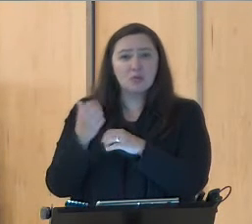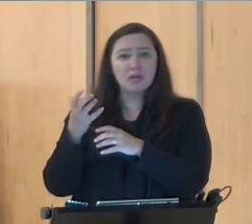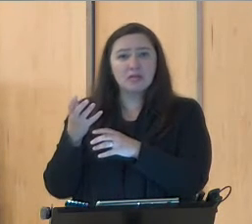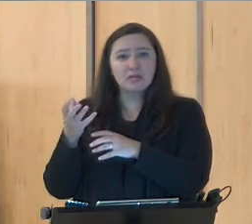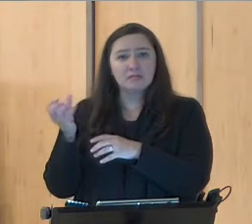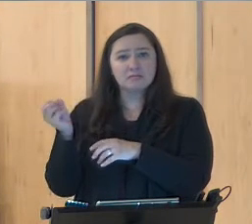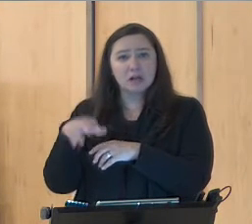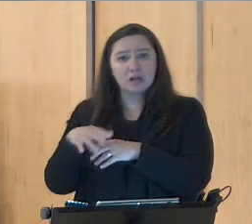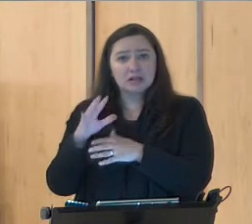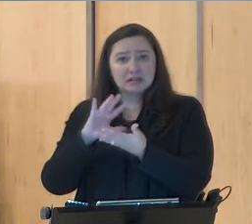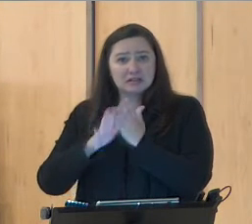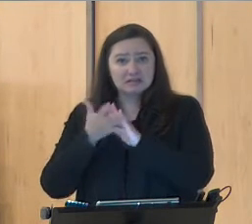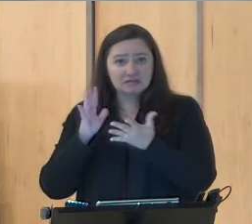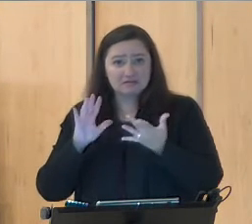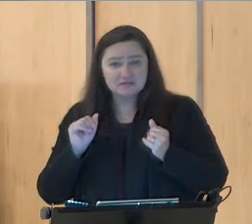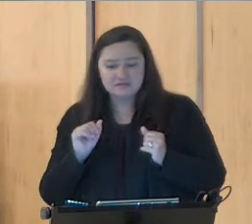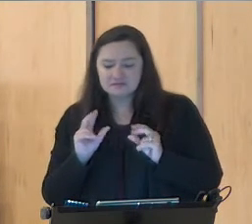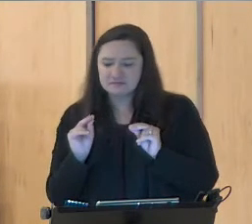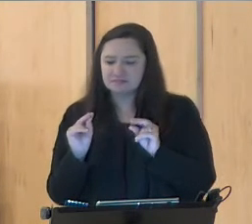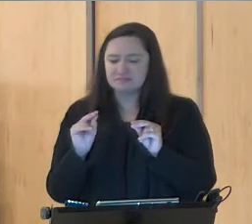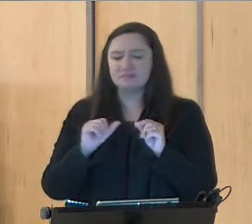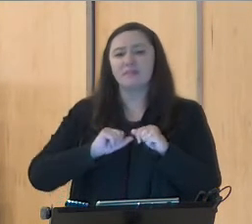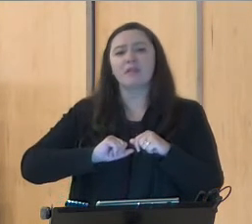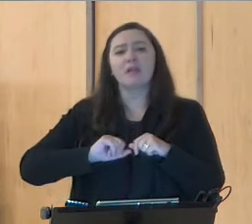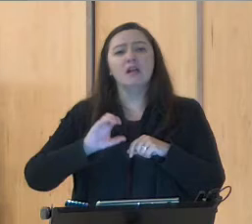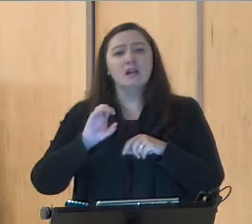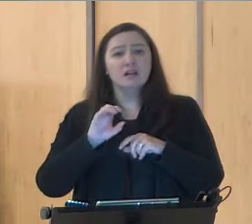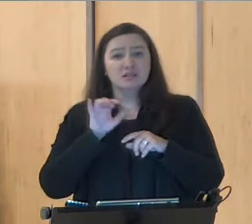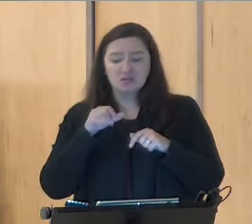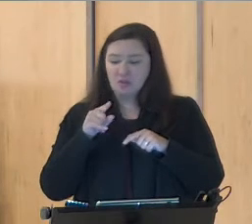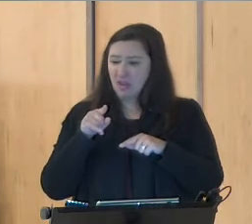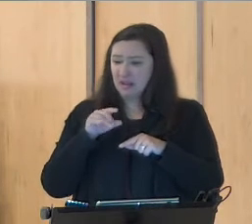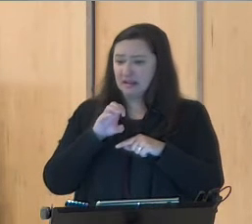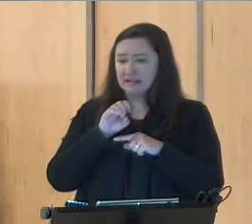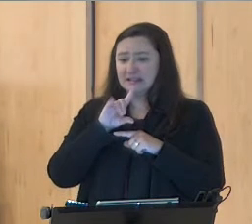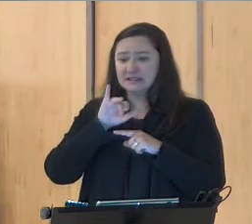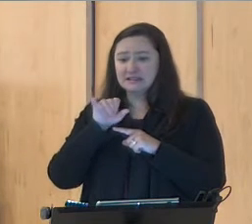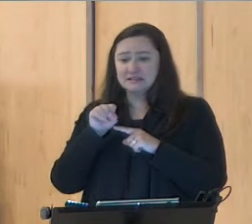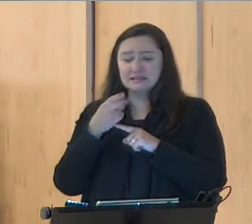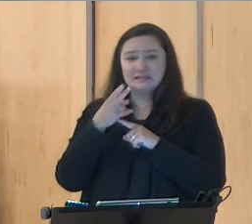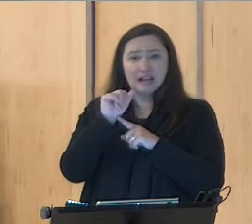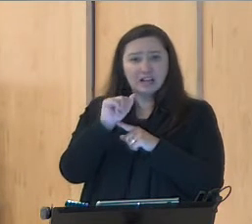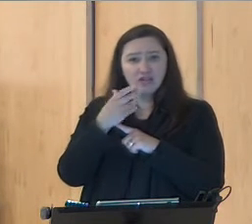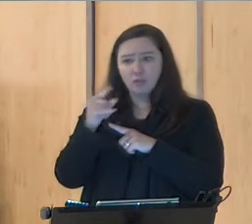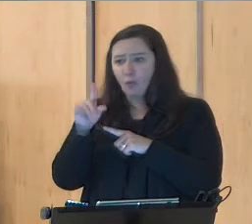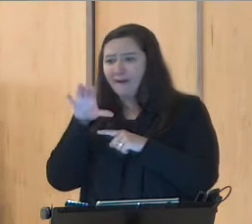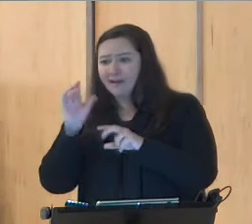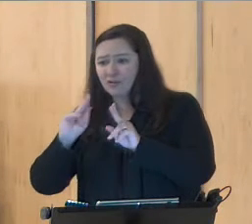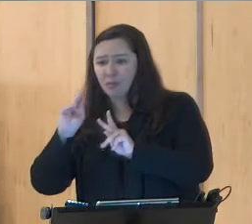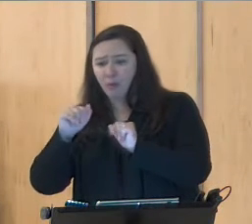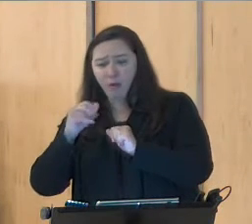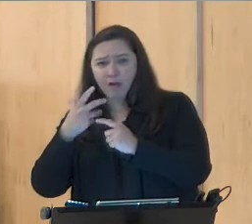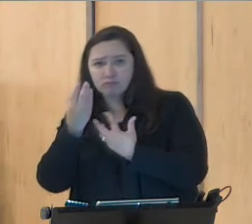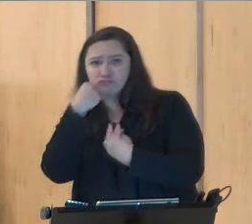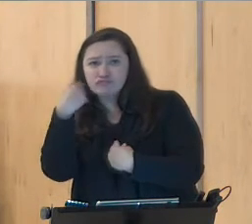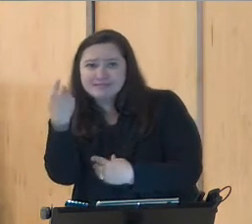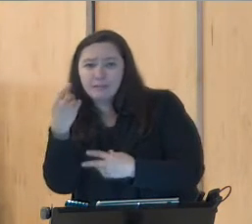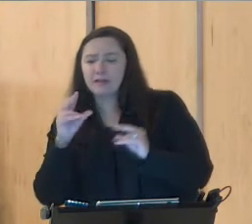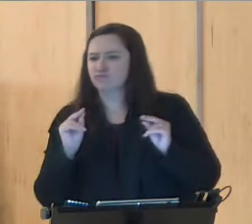flour so that Elisha the prophet and 100 seminary students could have something to eat. He didn't do it that